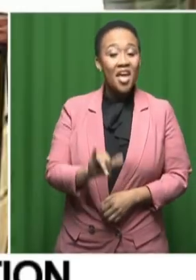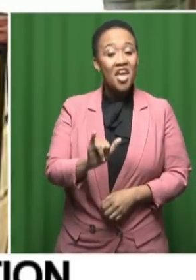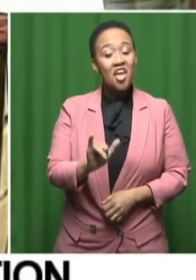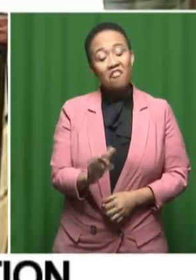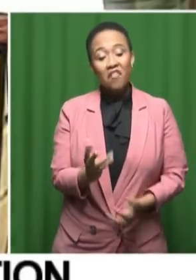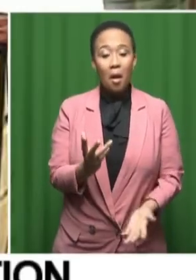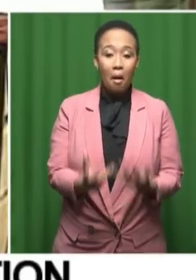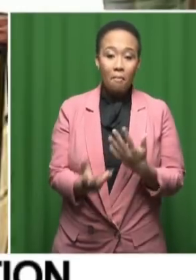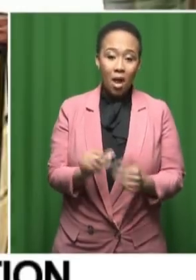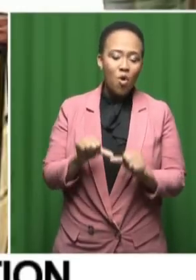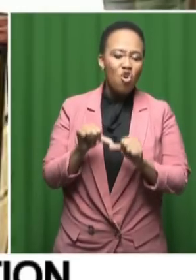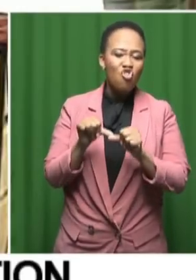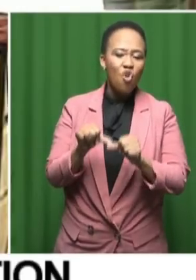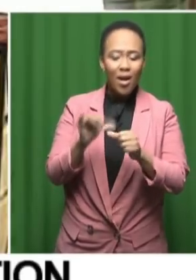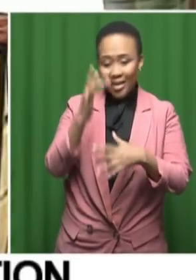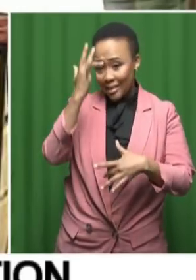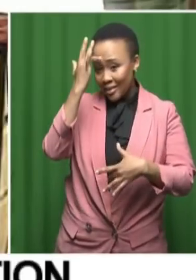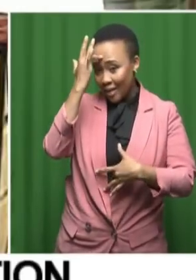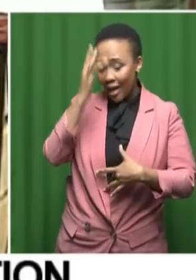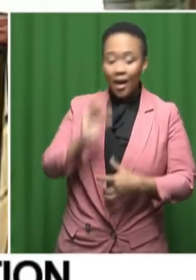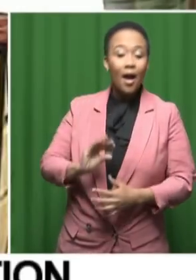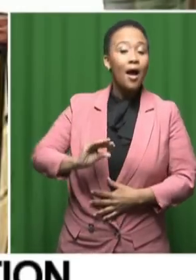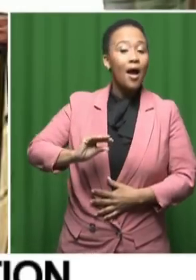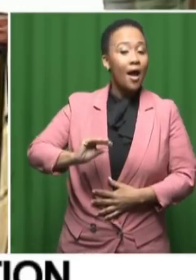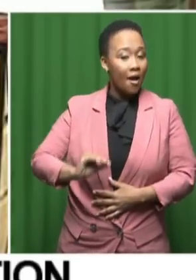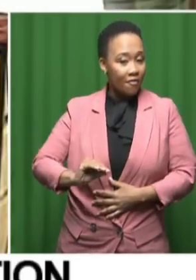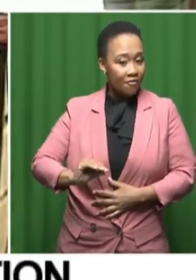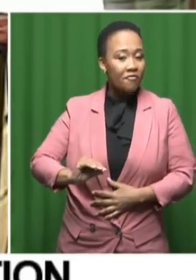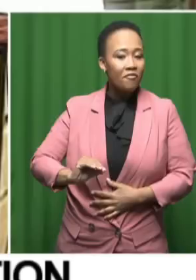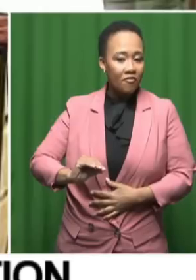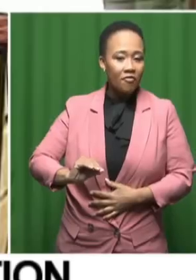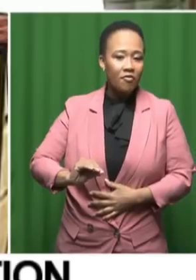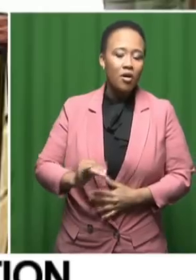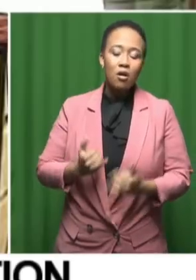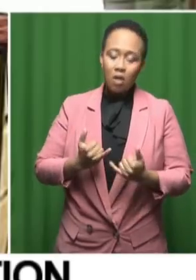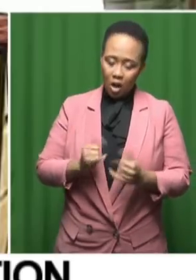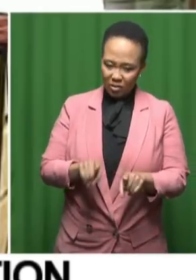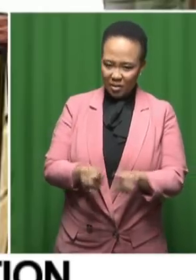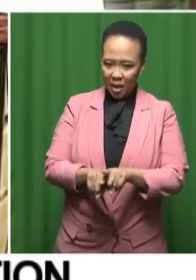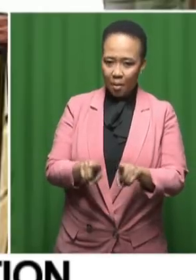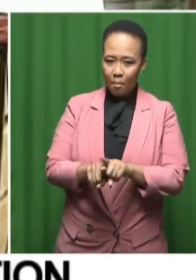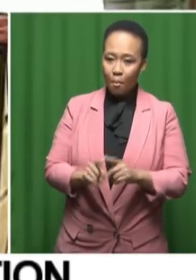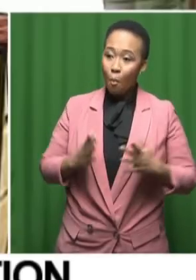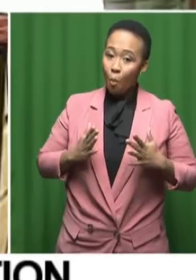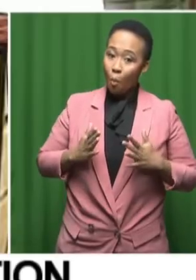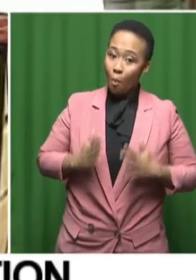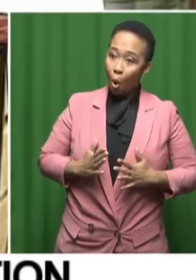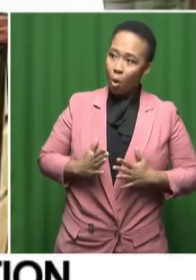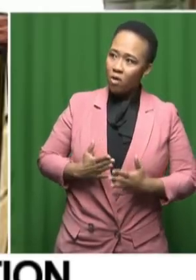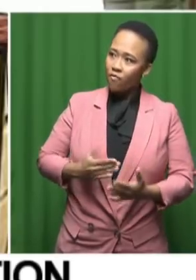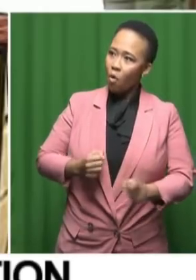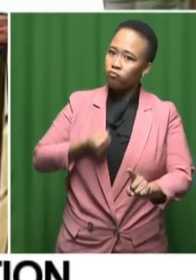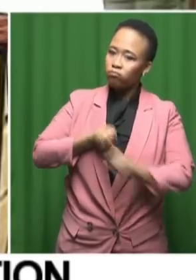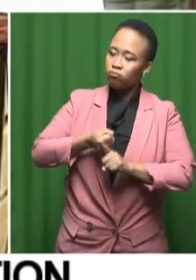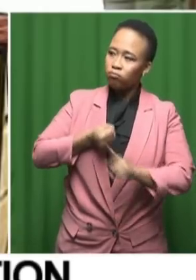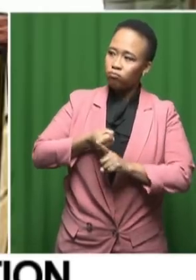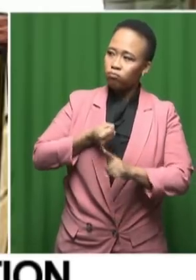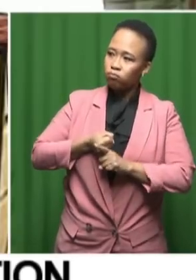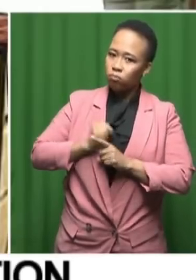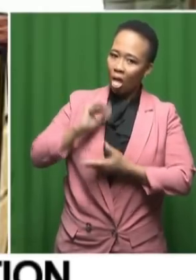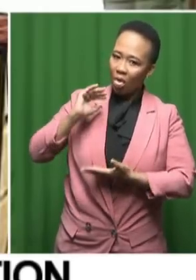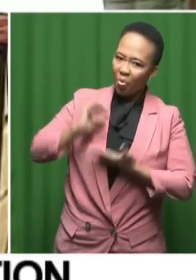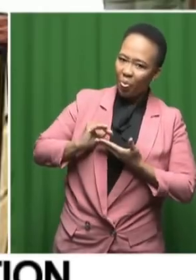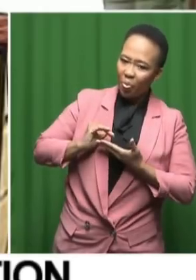have chronic diseases, predominantly why? Because again, it lowers your body's ability to fight infections or immune